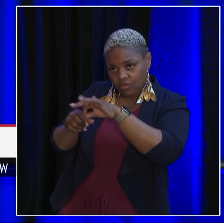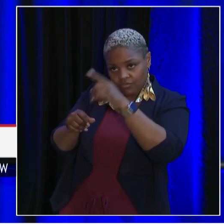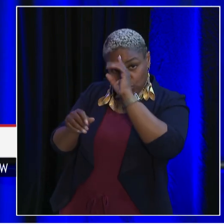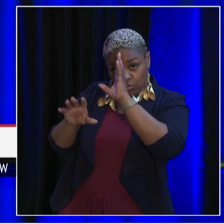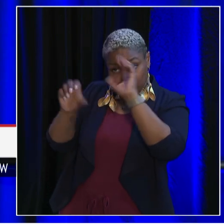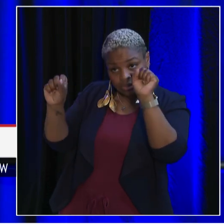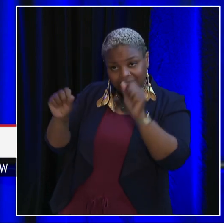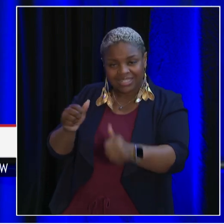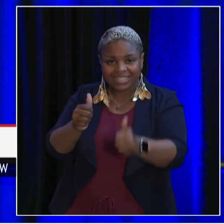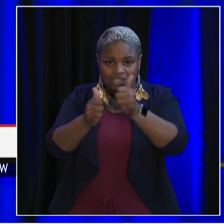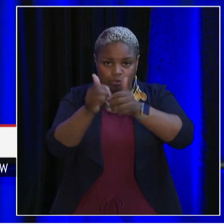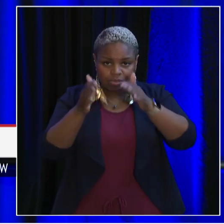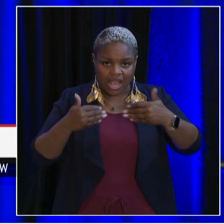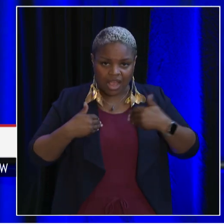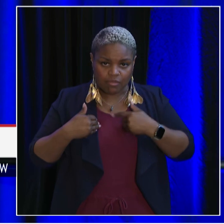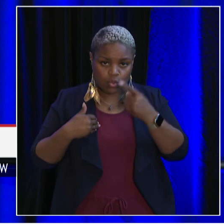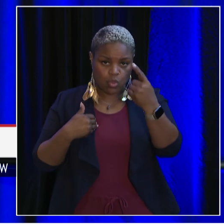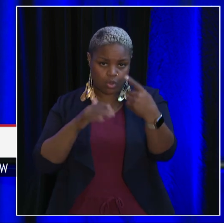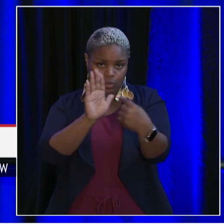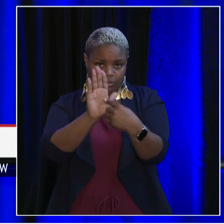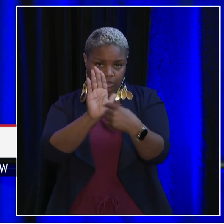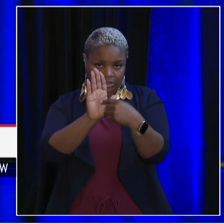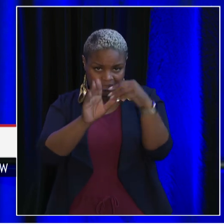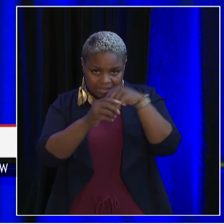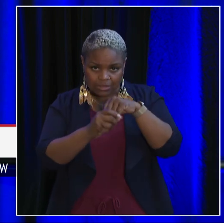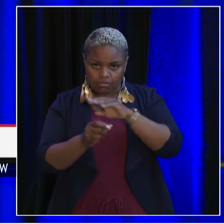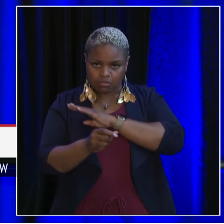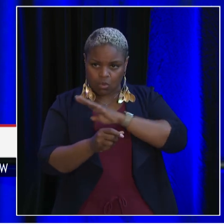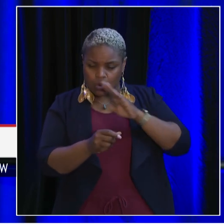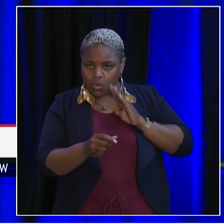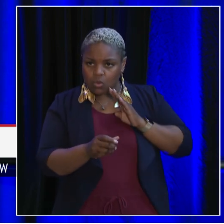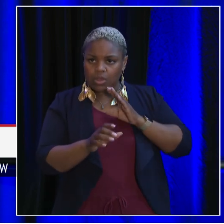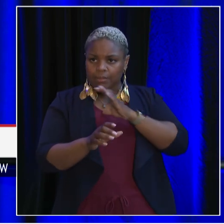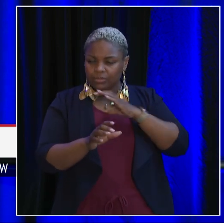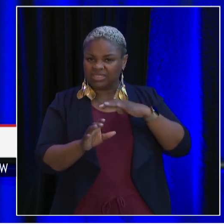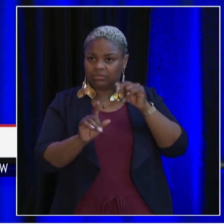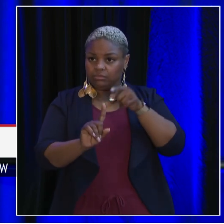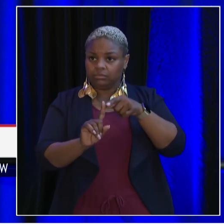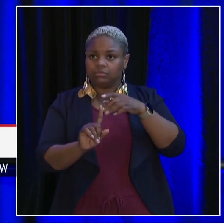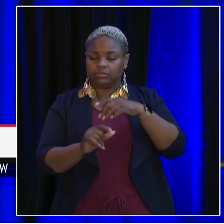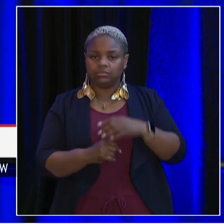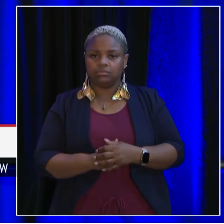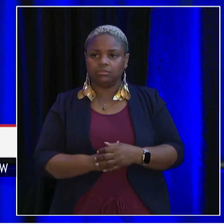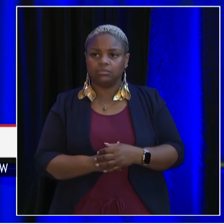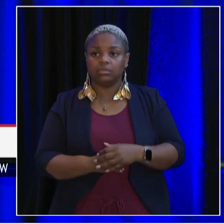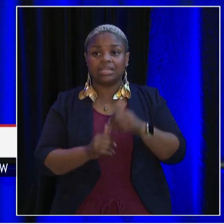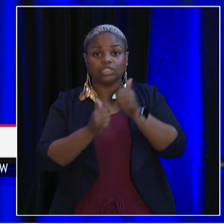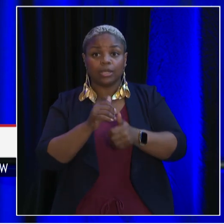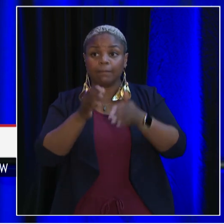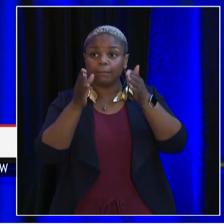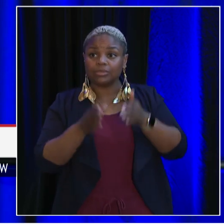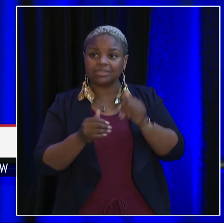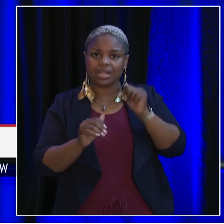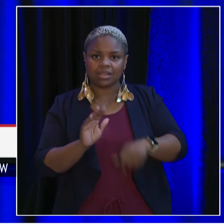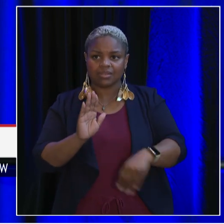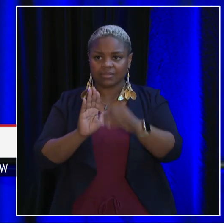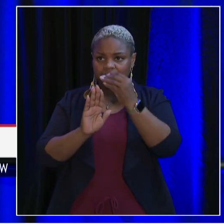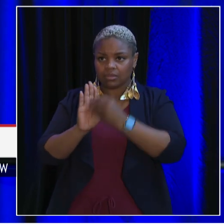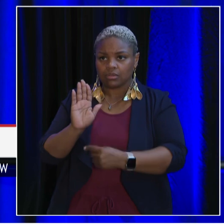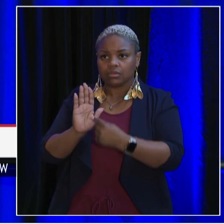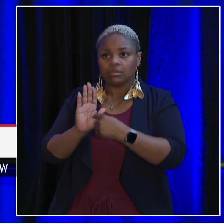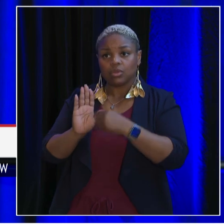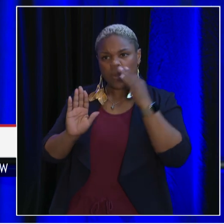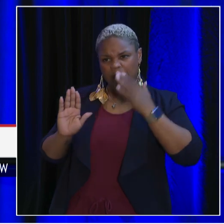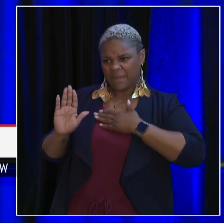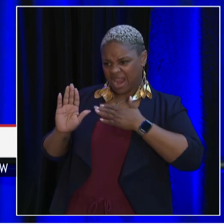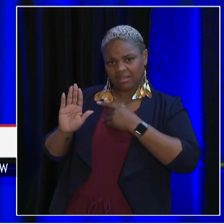voting representation in Congress, where each and every voter can cast a ballot and know that that ballot counts.